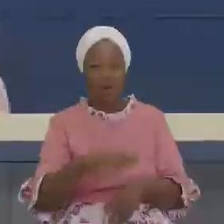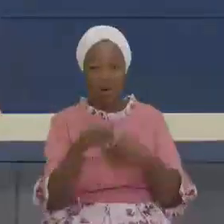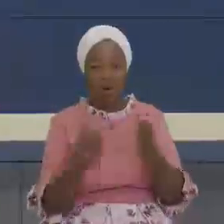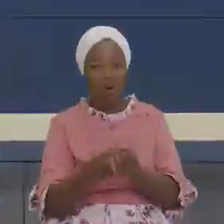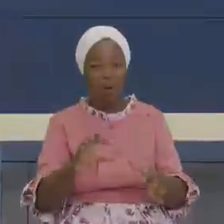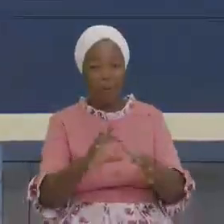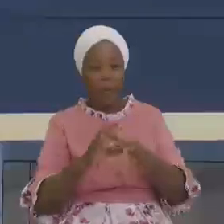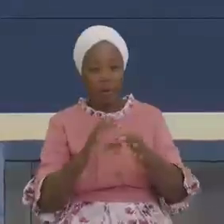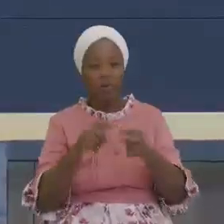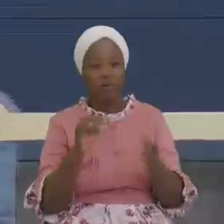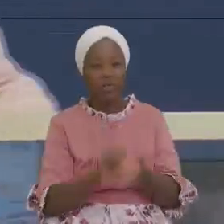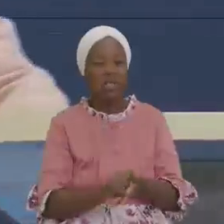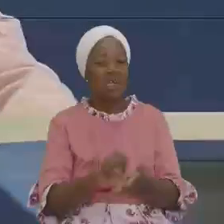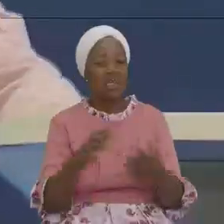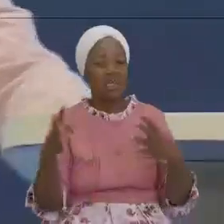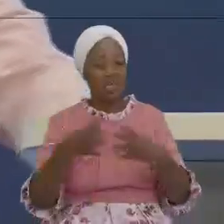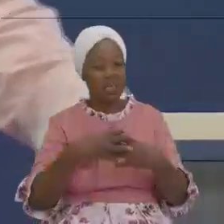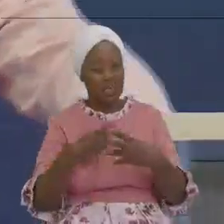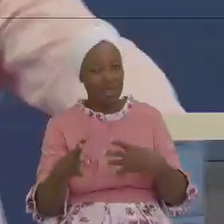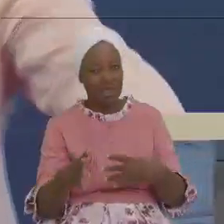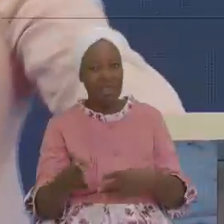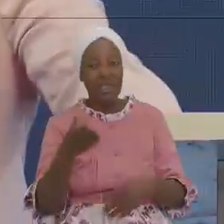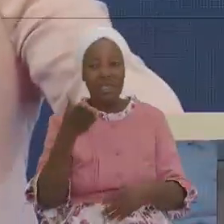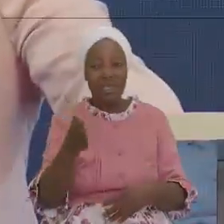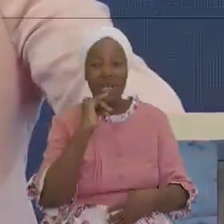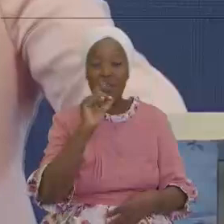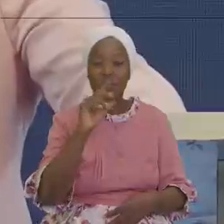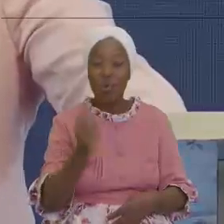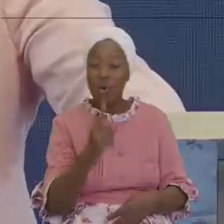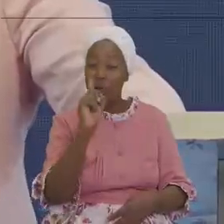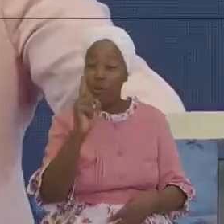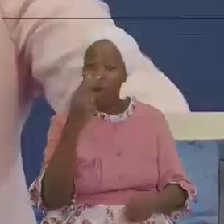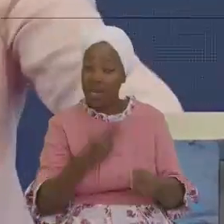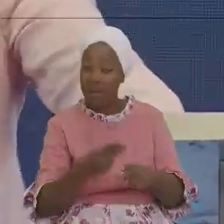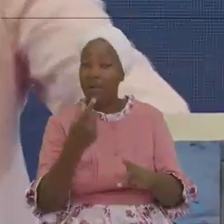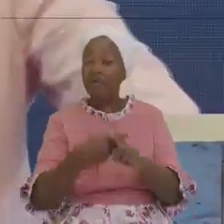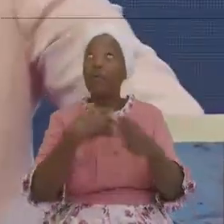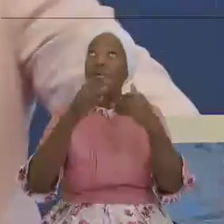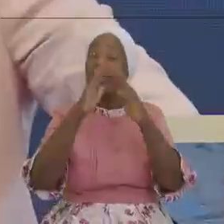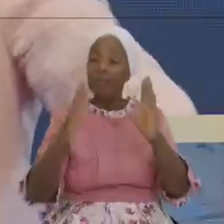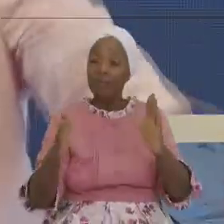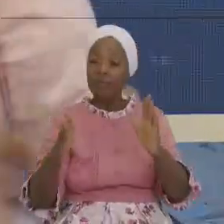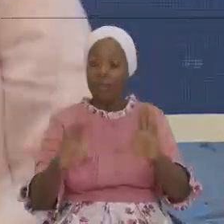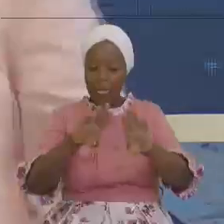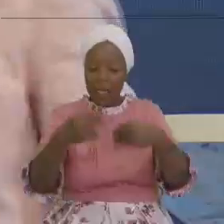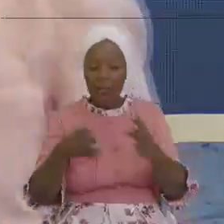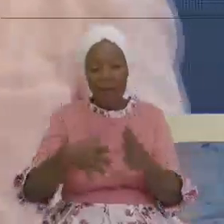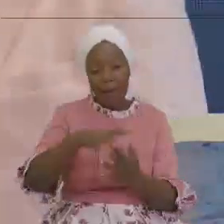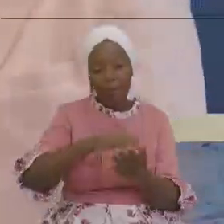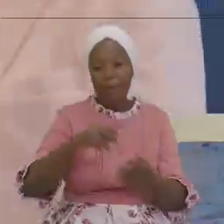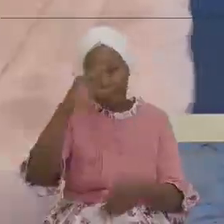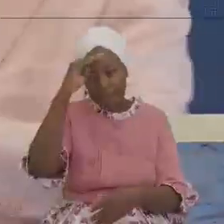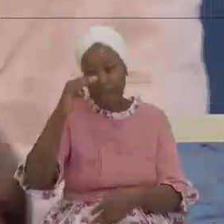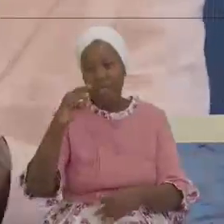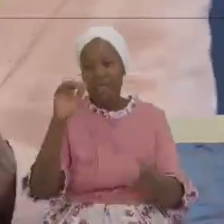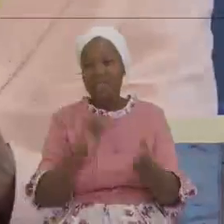cage. And there's only one name from heaven given among men that